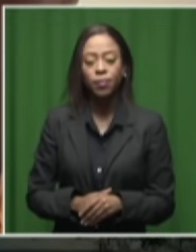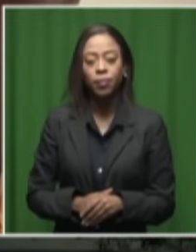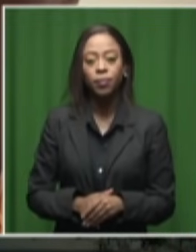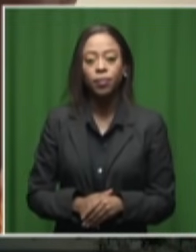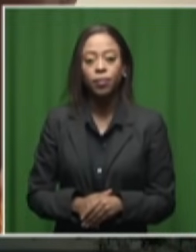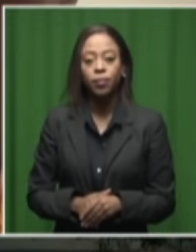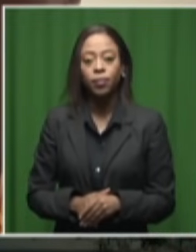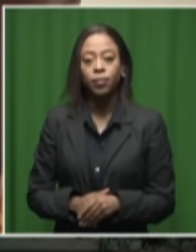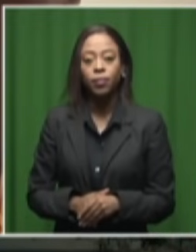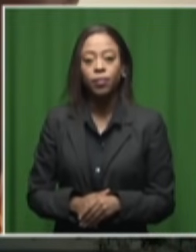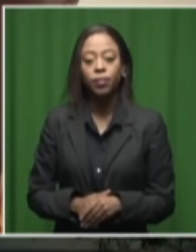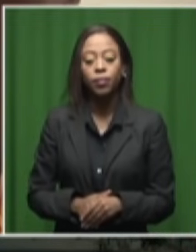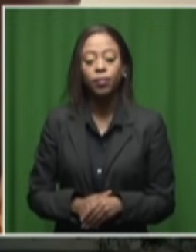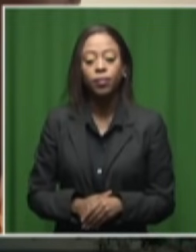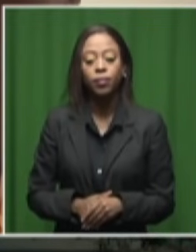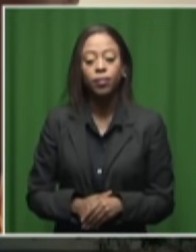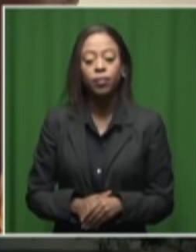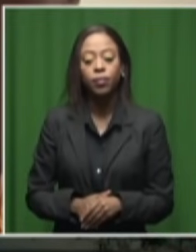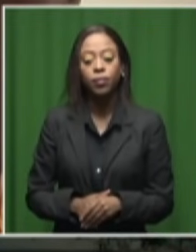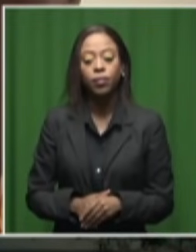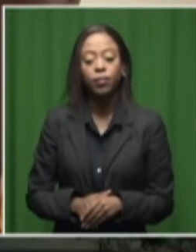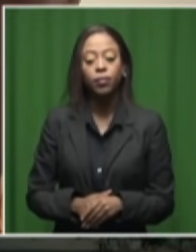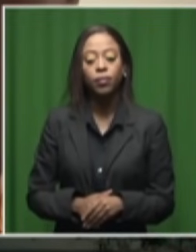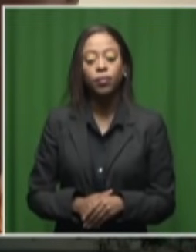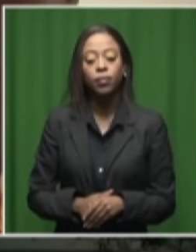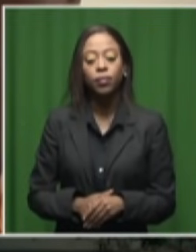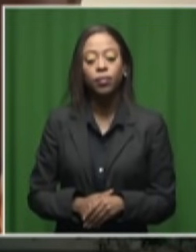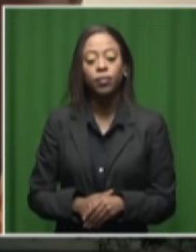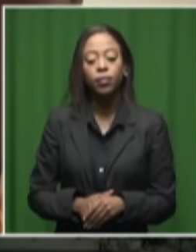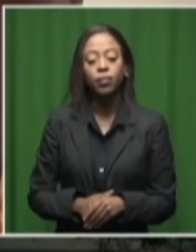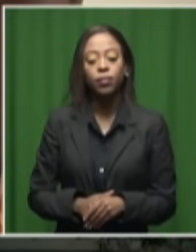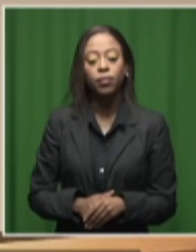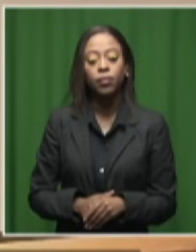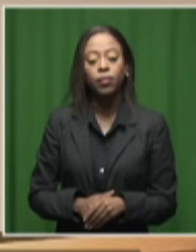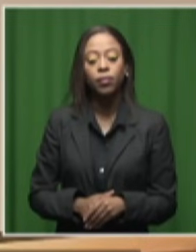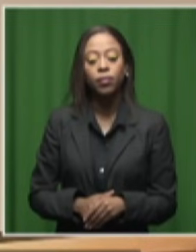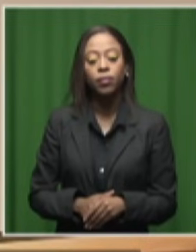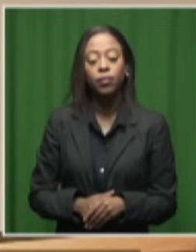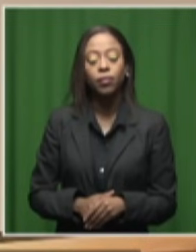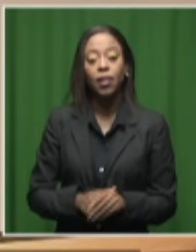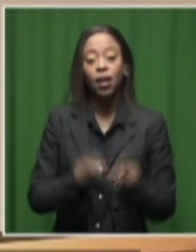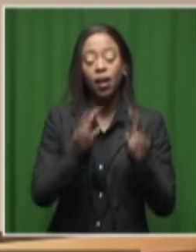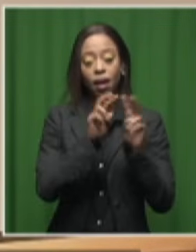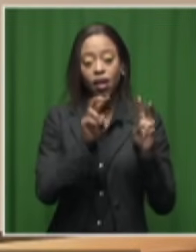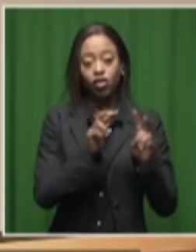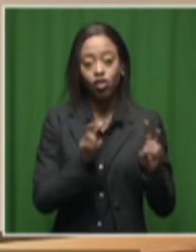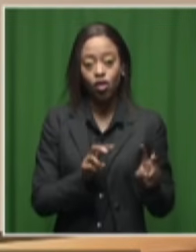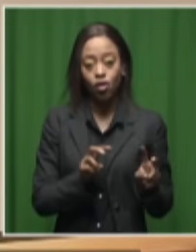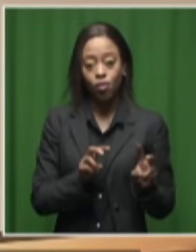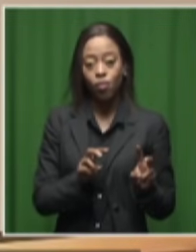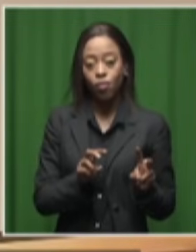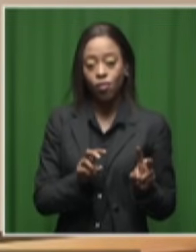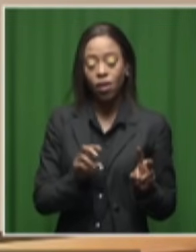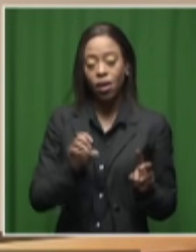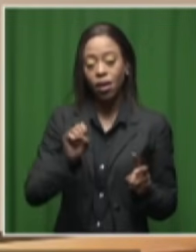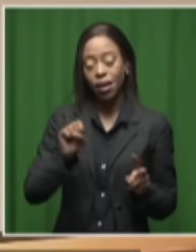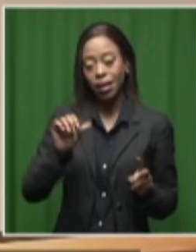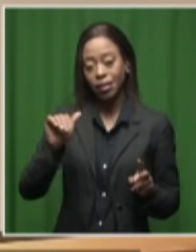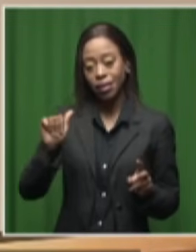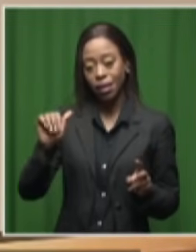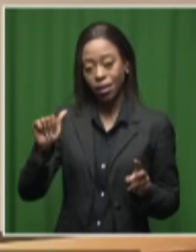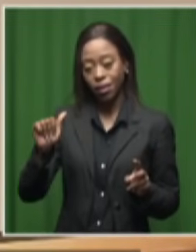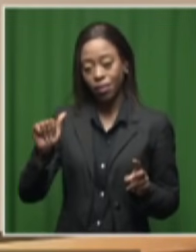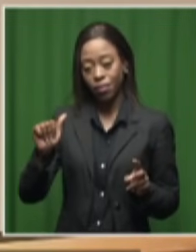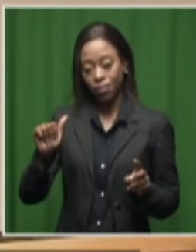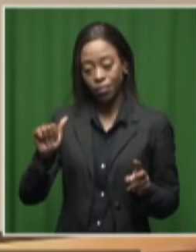Look, let me just take as a template ESCOM and SAA.